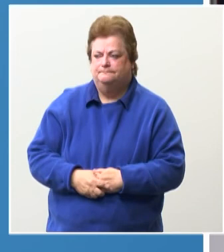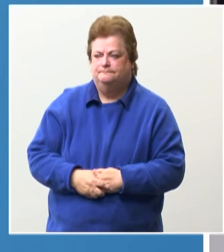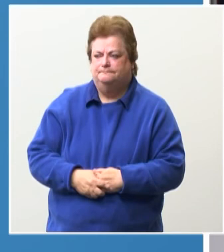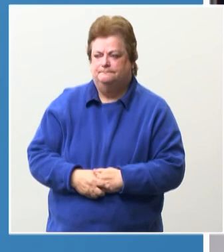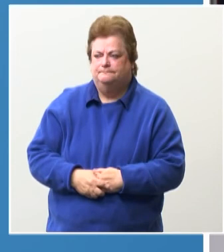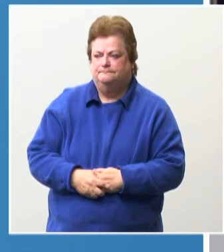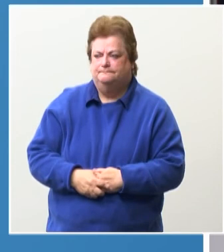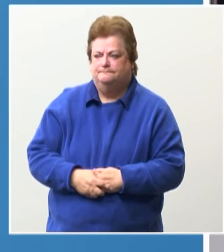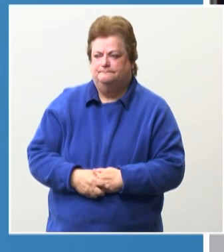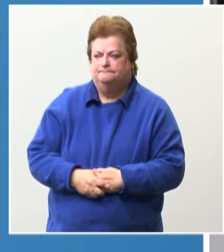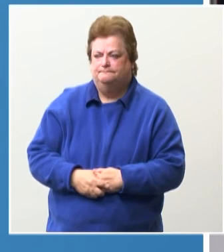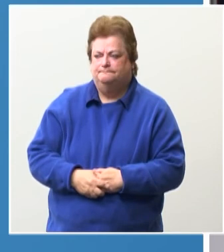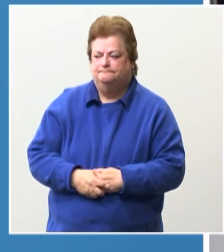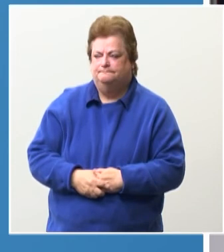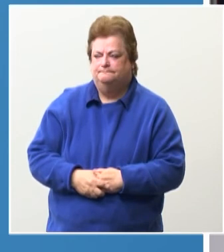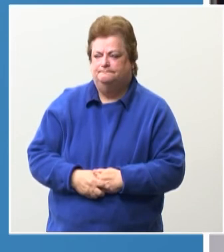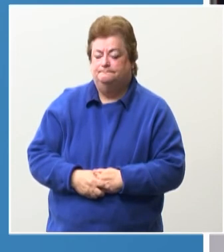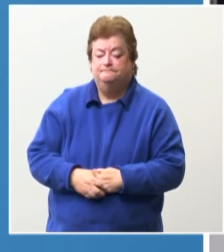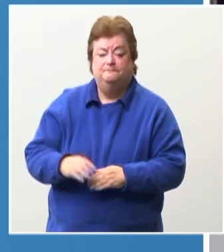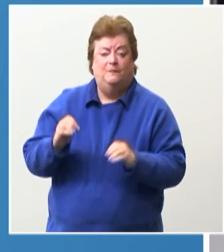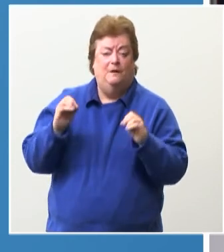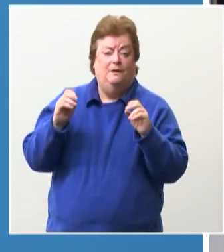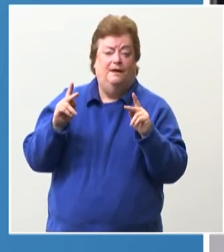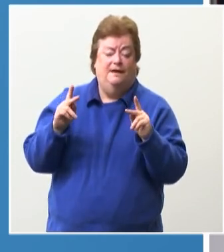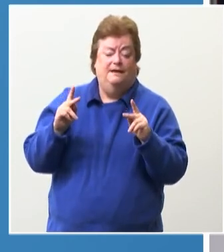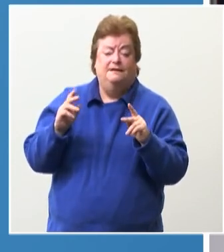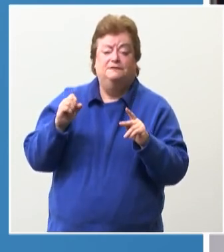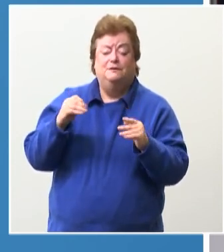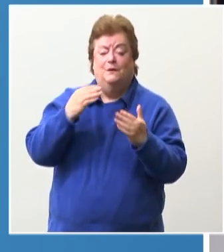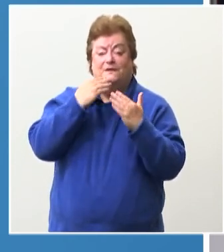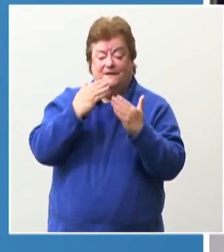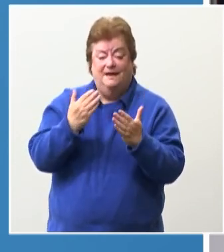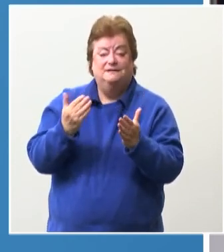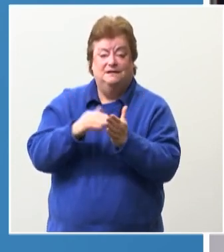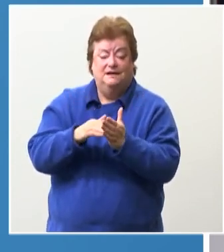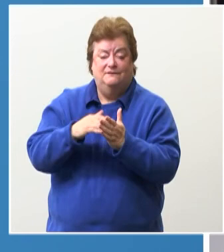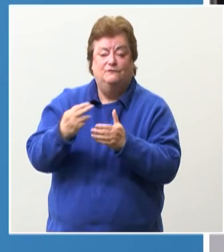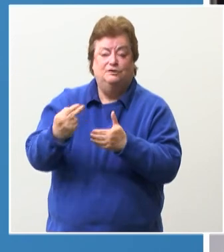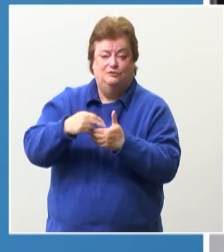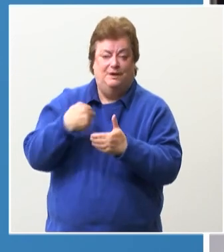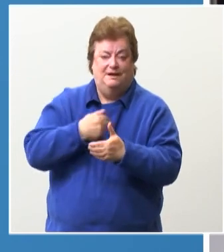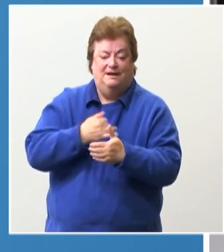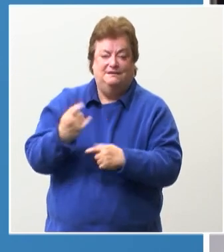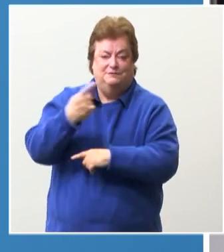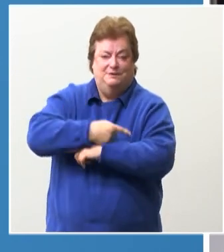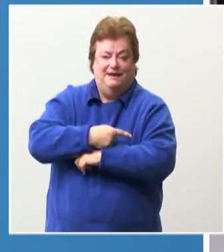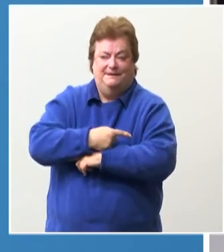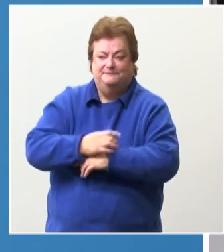Okay, so thanks again for joining us today.